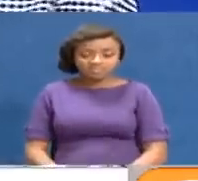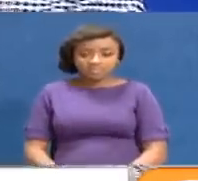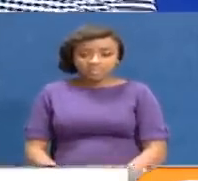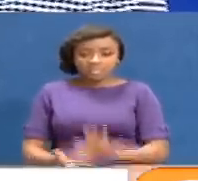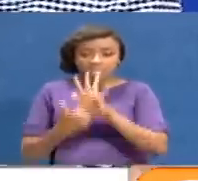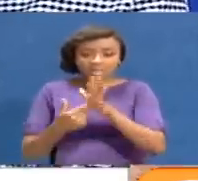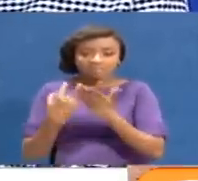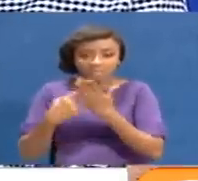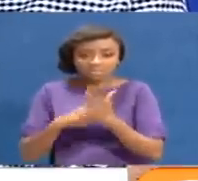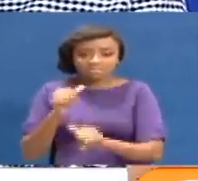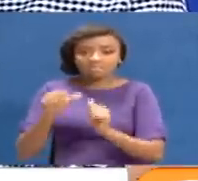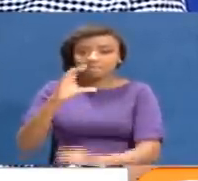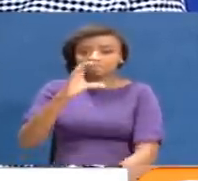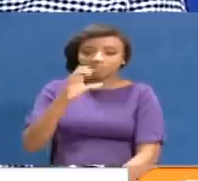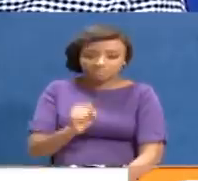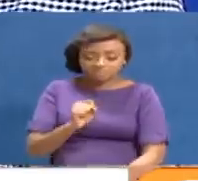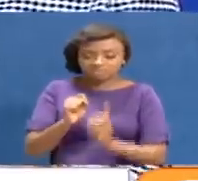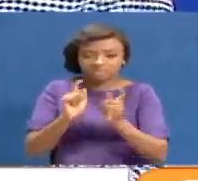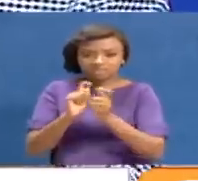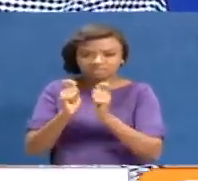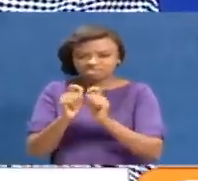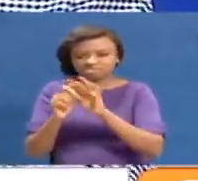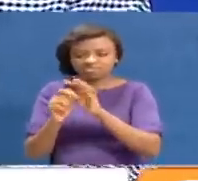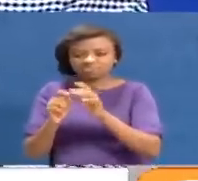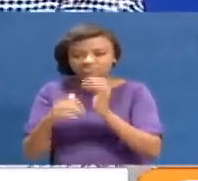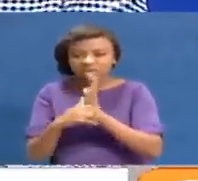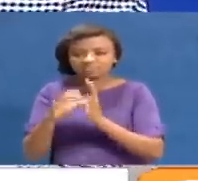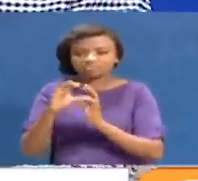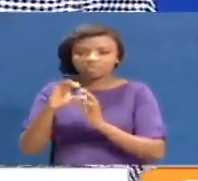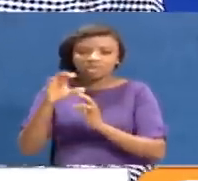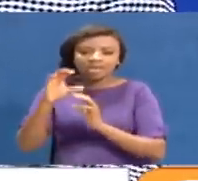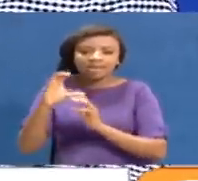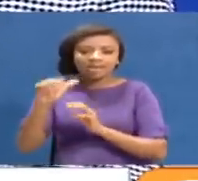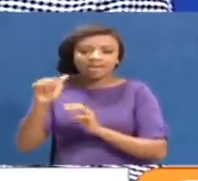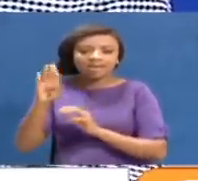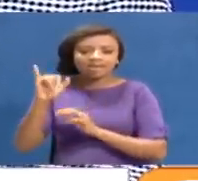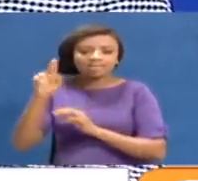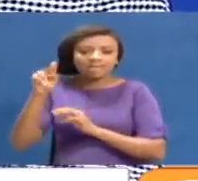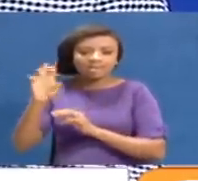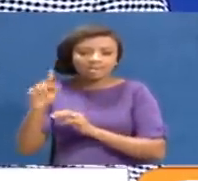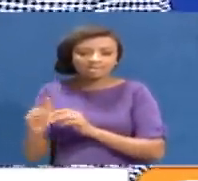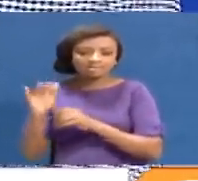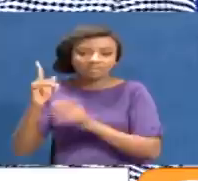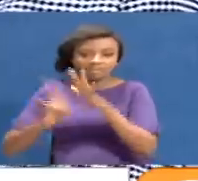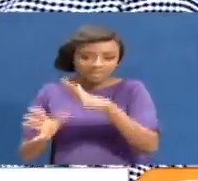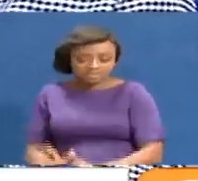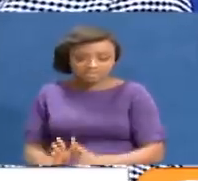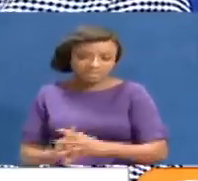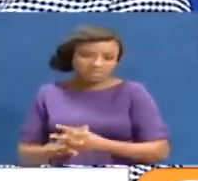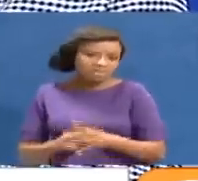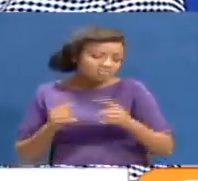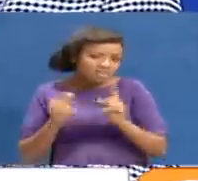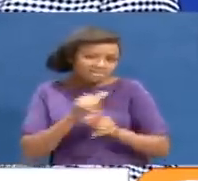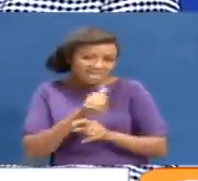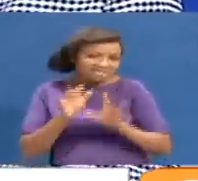secretary when we've said we're moving from to cabinet minister. There may be one or two referencing issues. Okay. But those are cleanup issues. But in